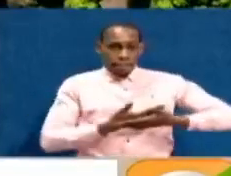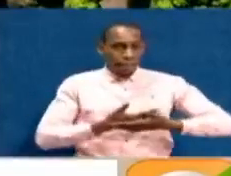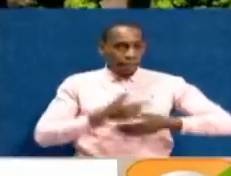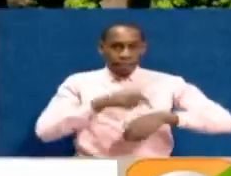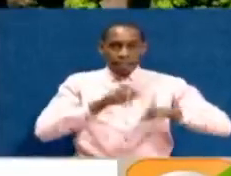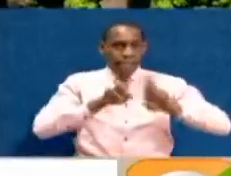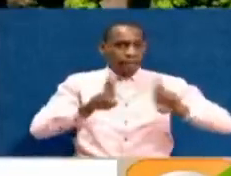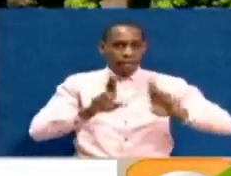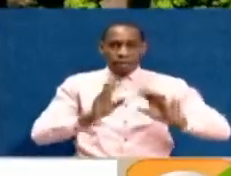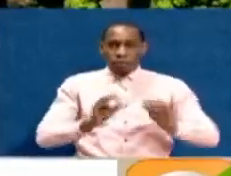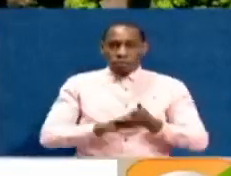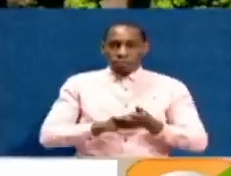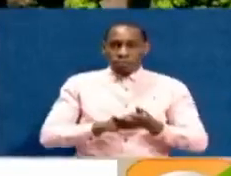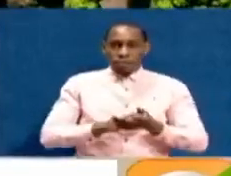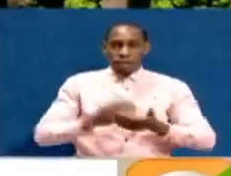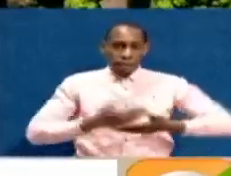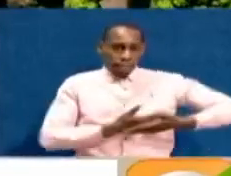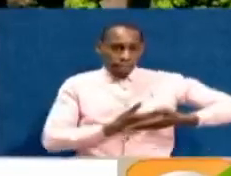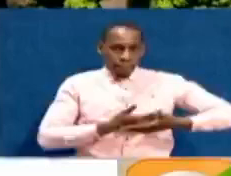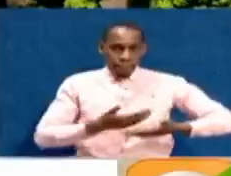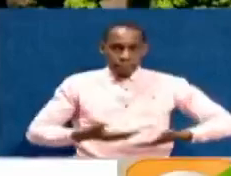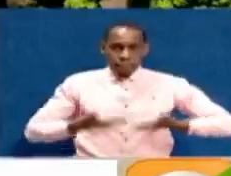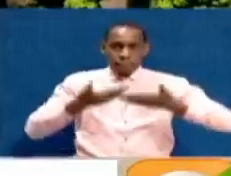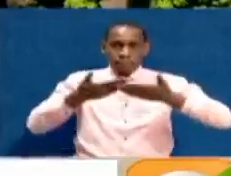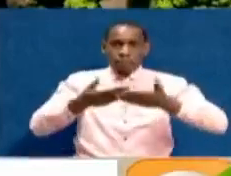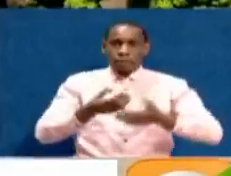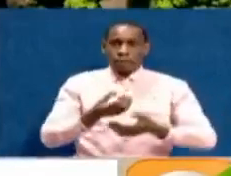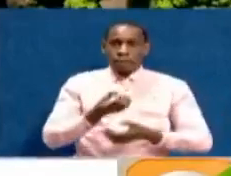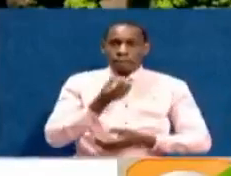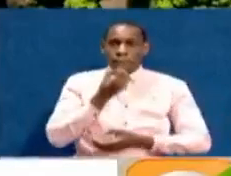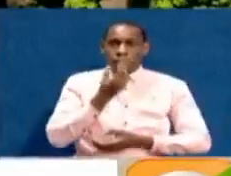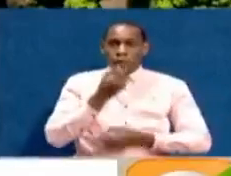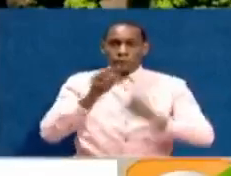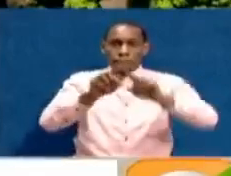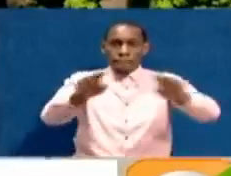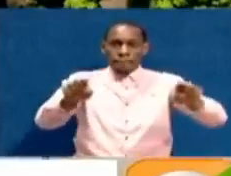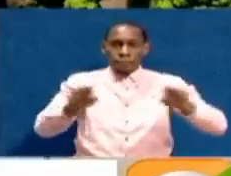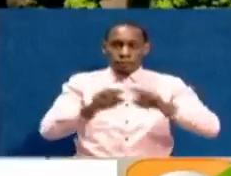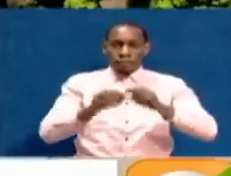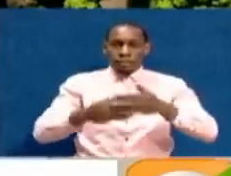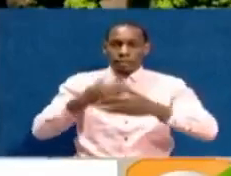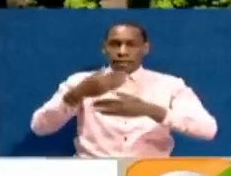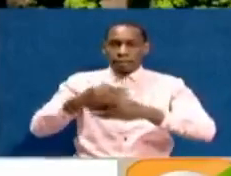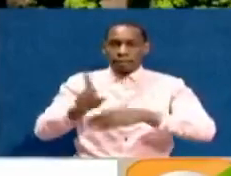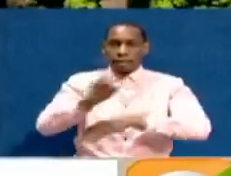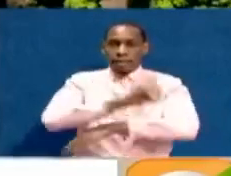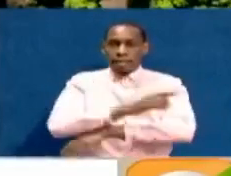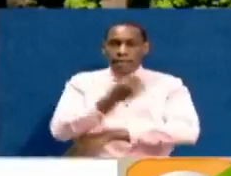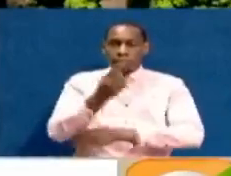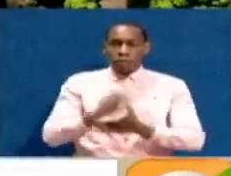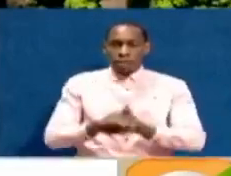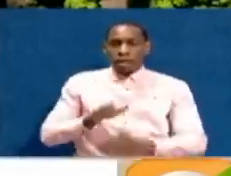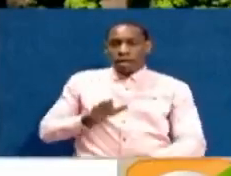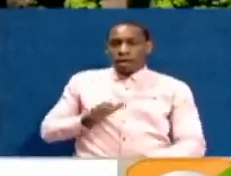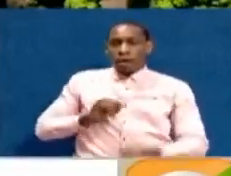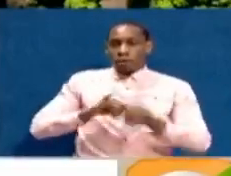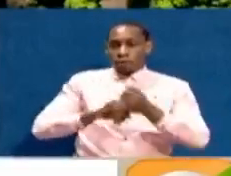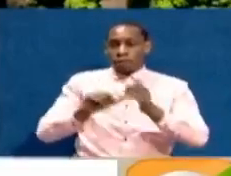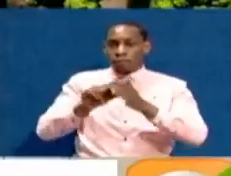in incubators, and thereafter, after one day, Virginia developed some